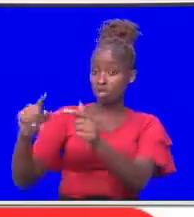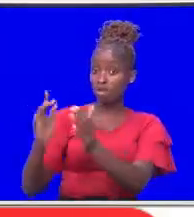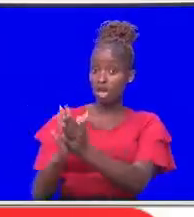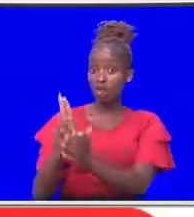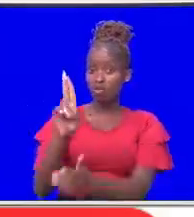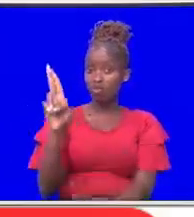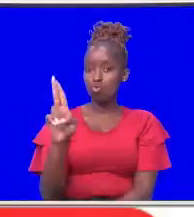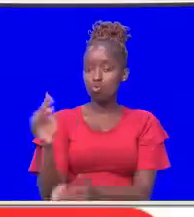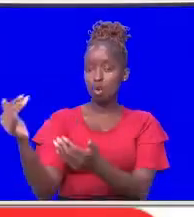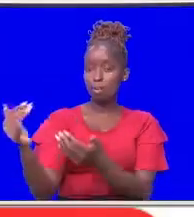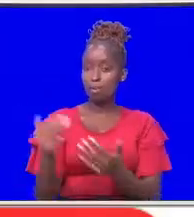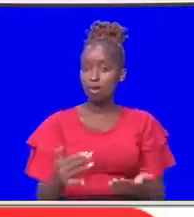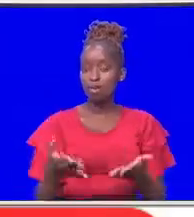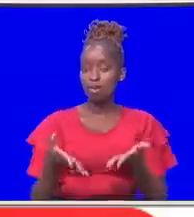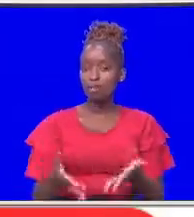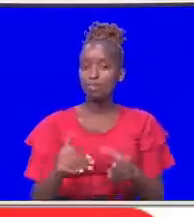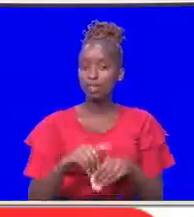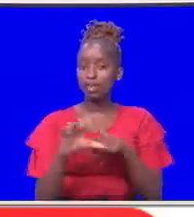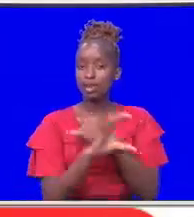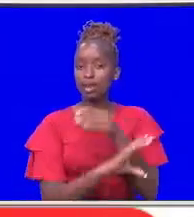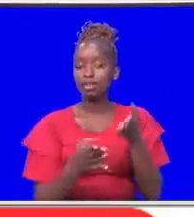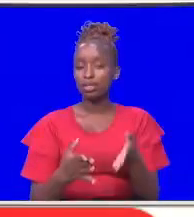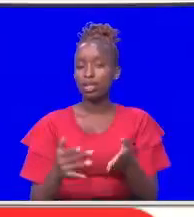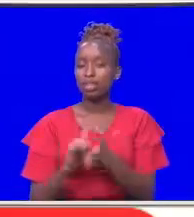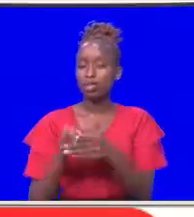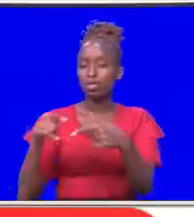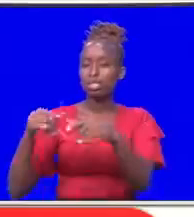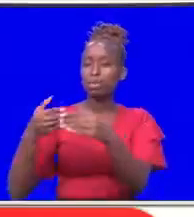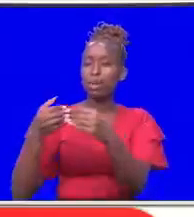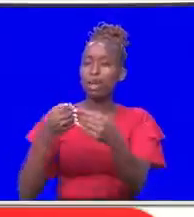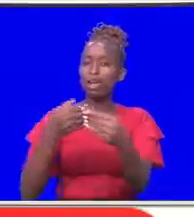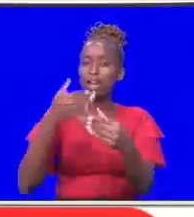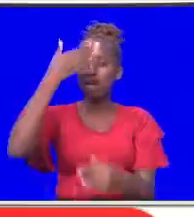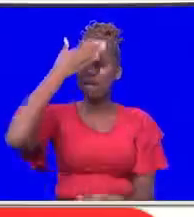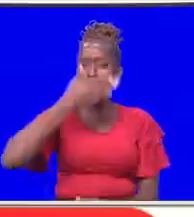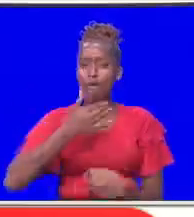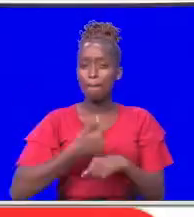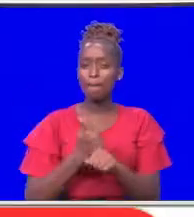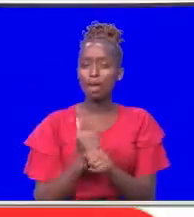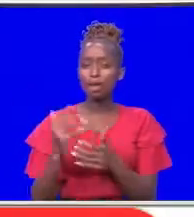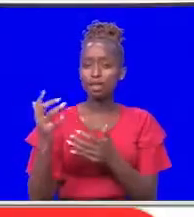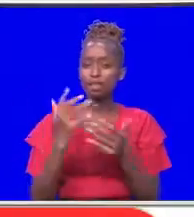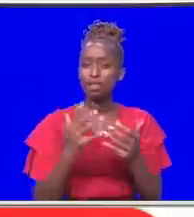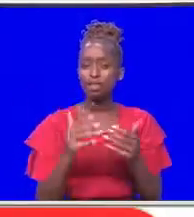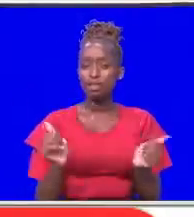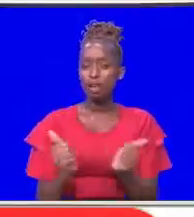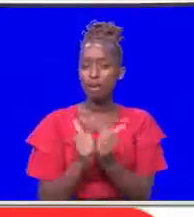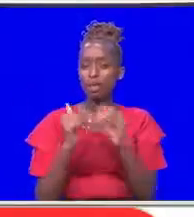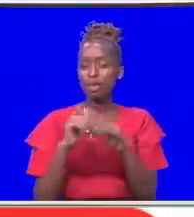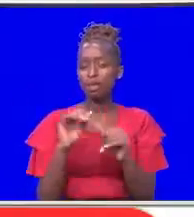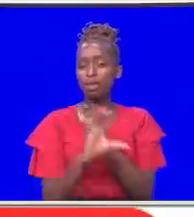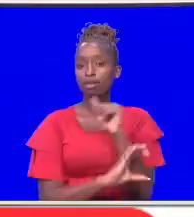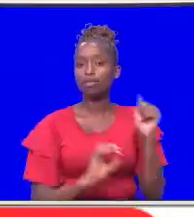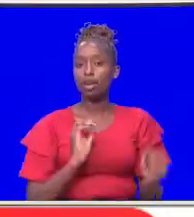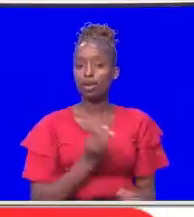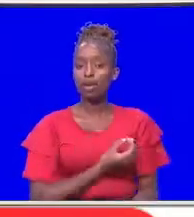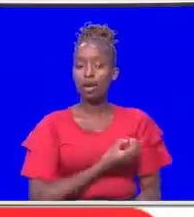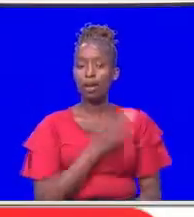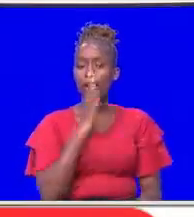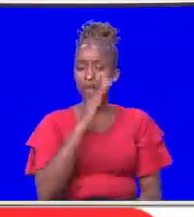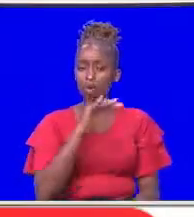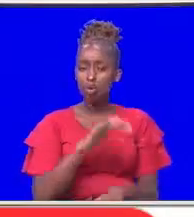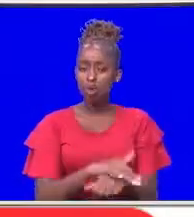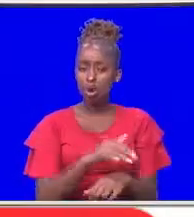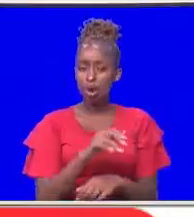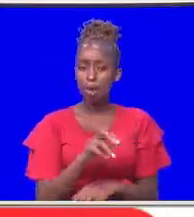this country, that you are leading from the front again, creating disturbance in our country. Be a decent human being and respect